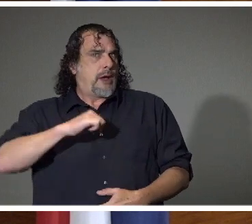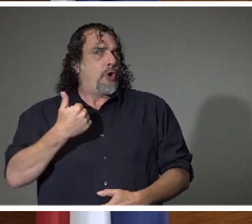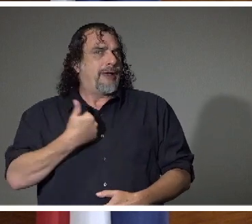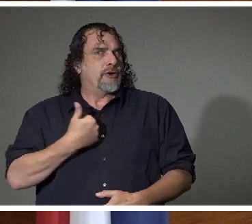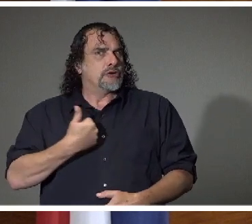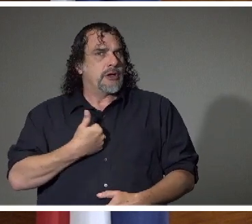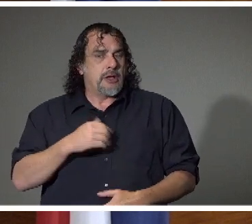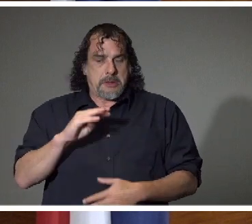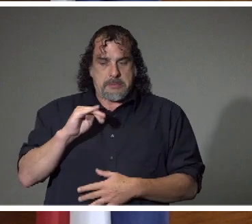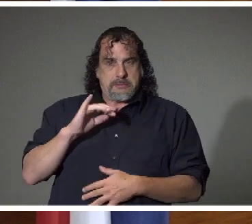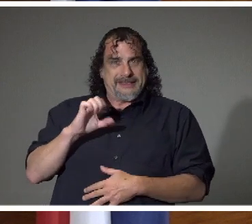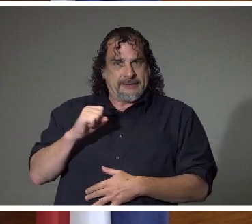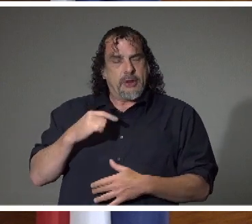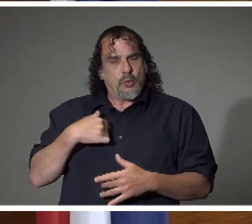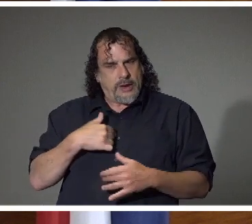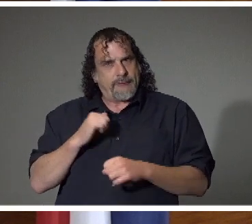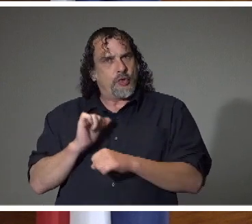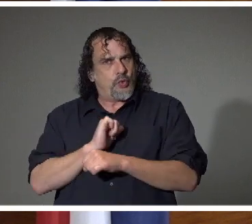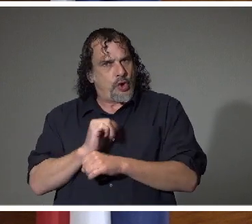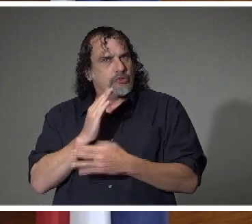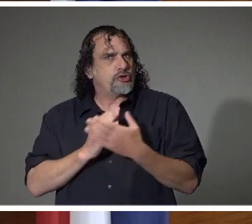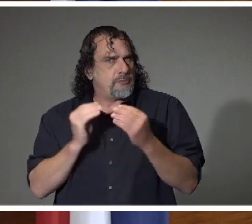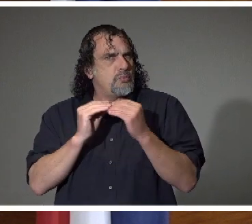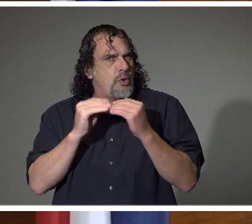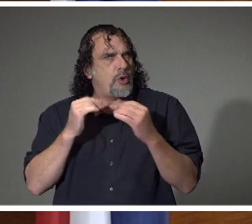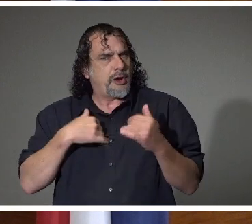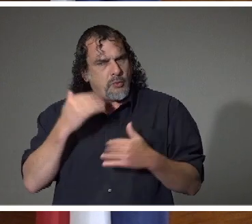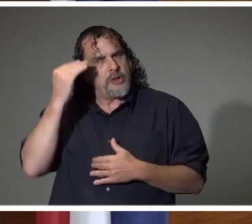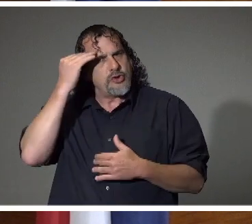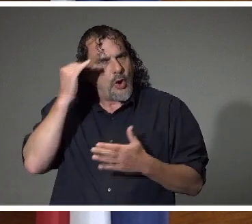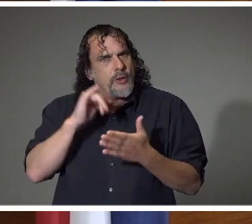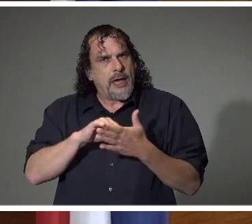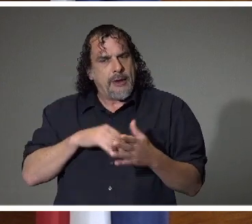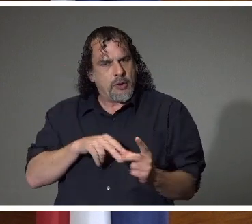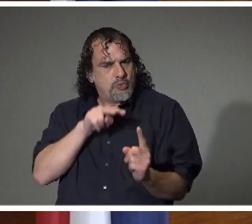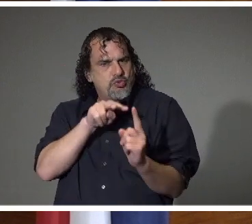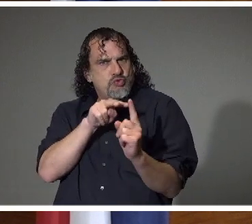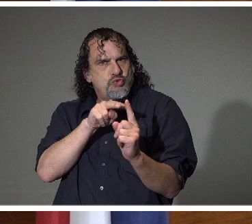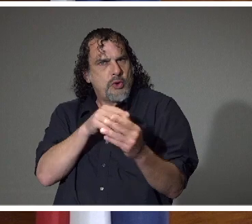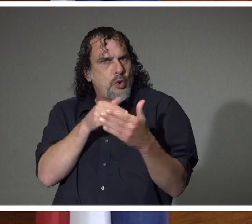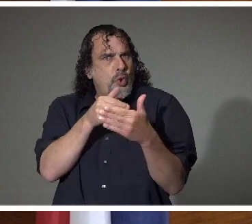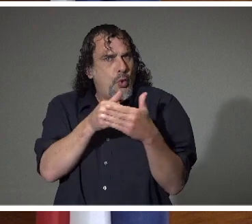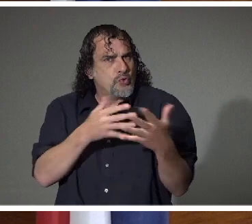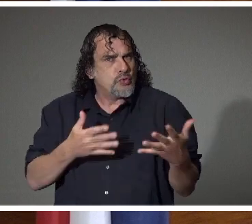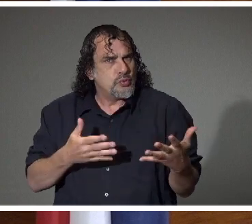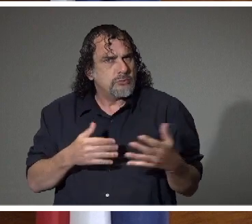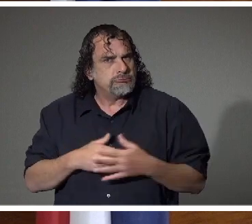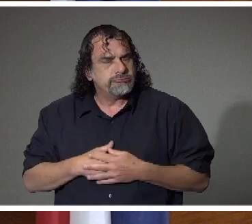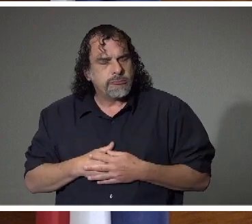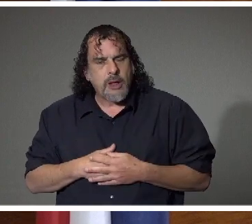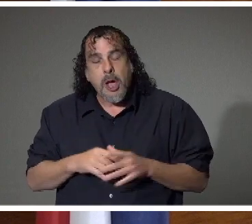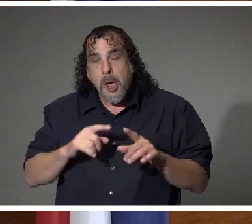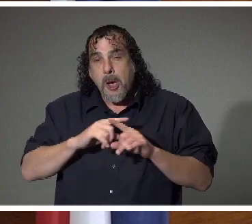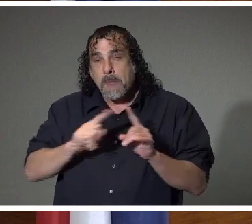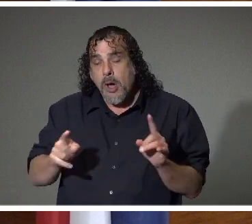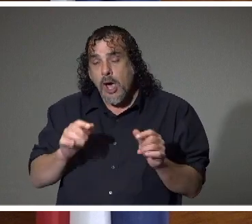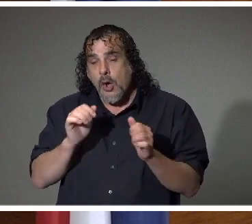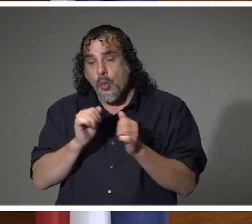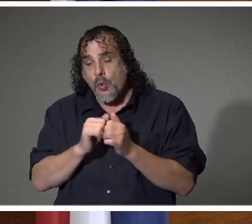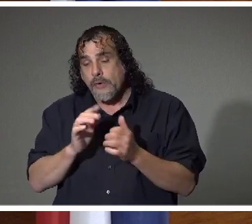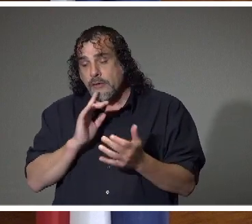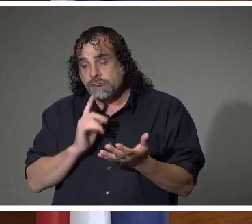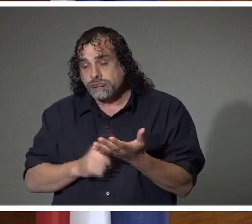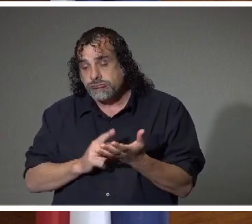in Mississippi, we've got more work to do. We know that, and we're monitoring it very, very closely. But with respect to testing,